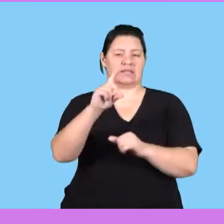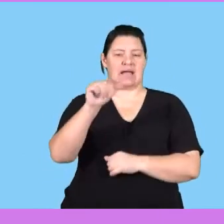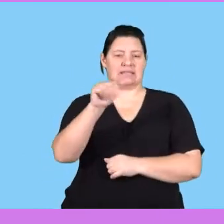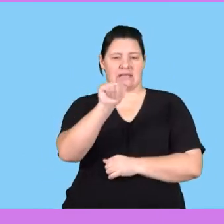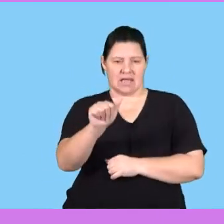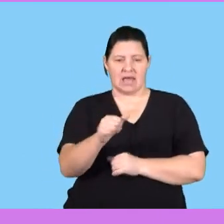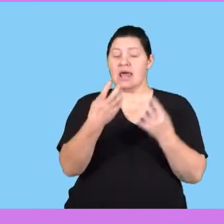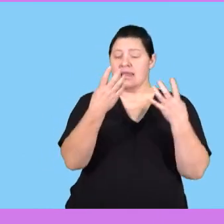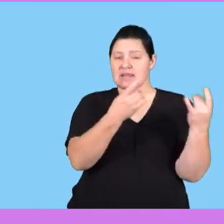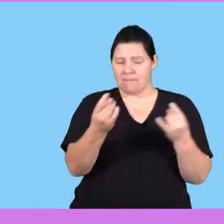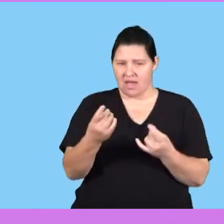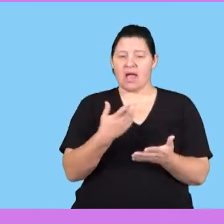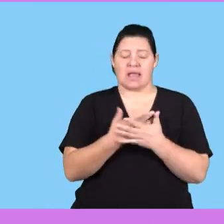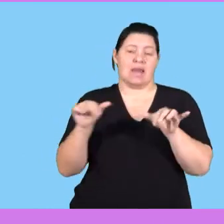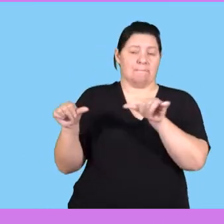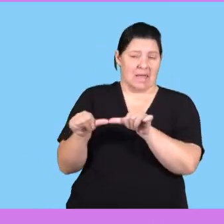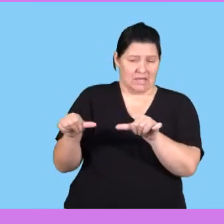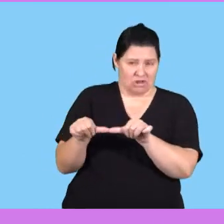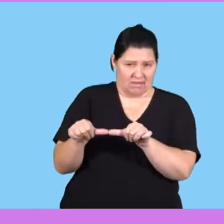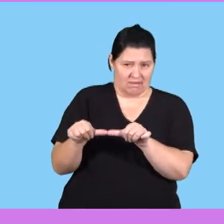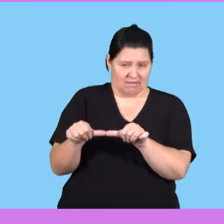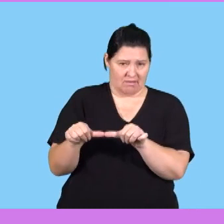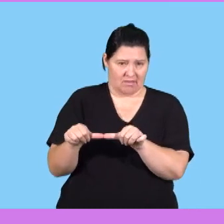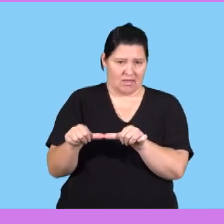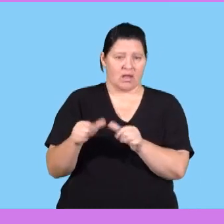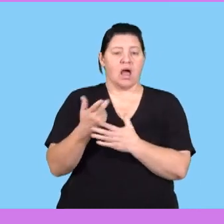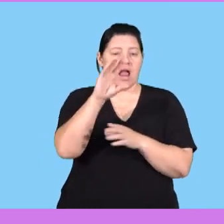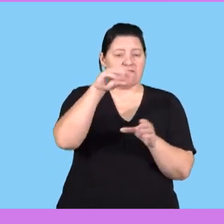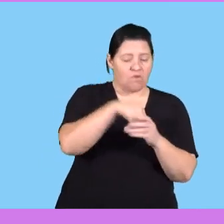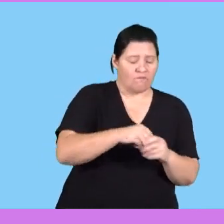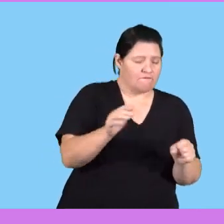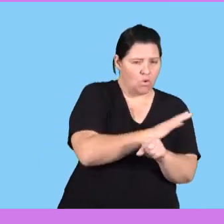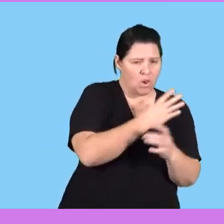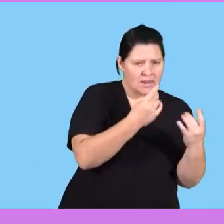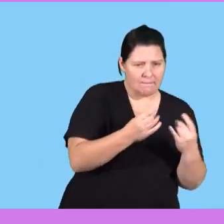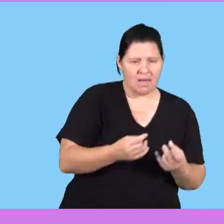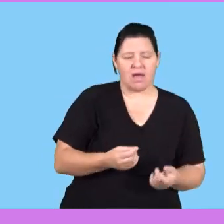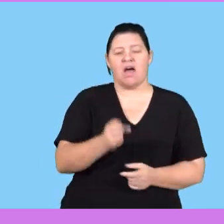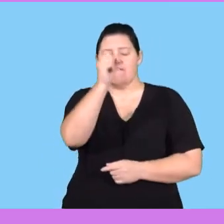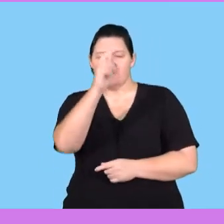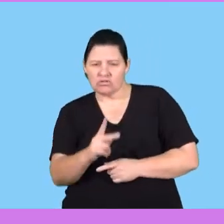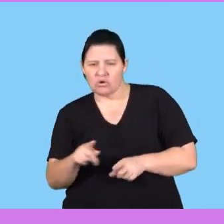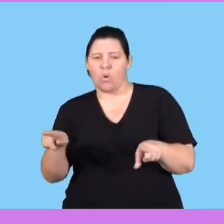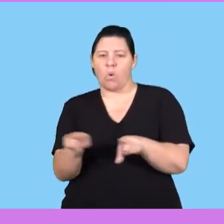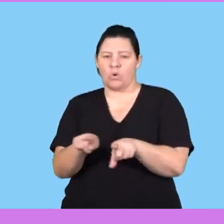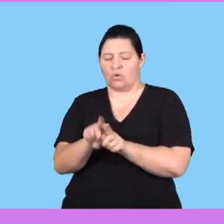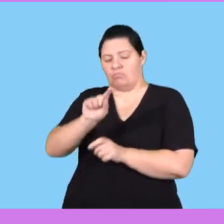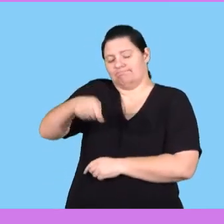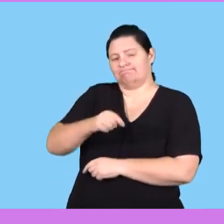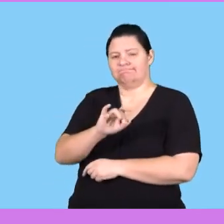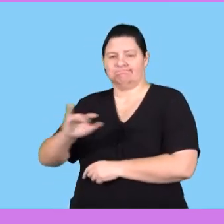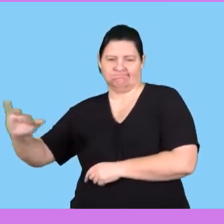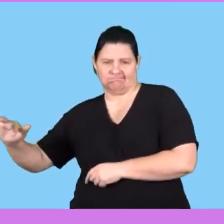data. There's numerical data that can be measured, important there, that includes whole numbers, fractions, as well